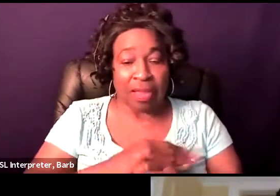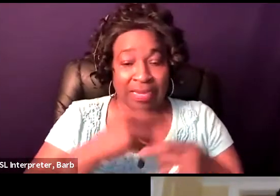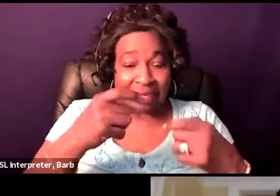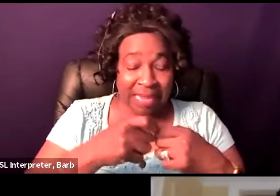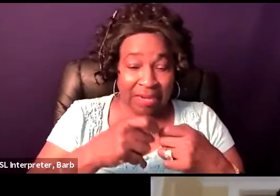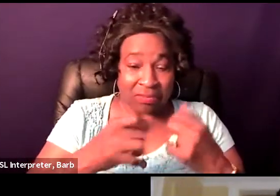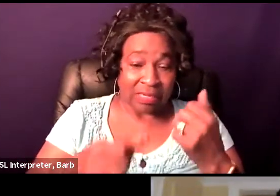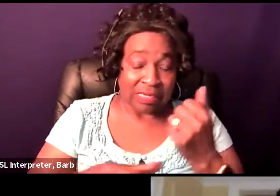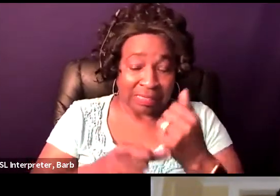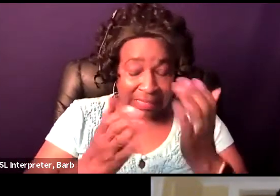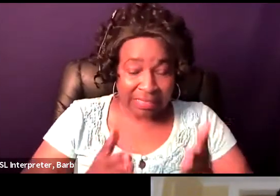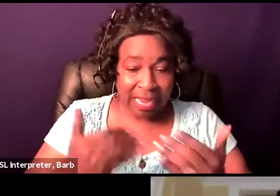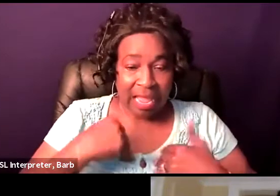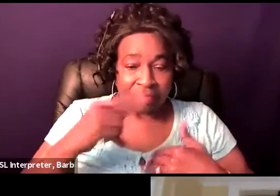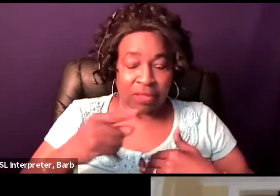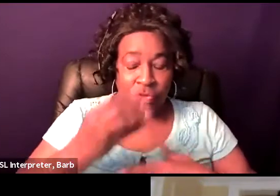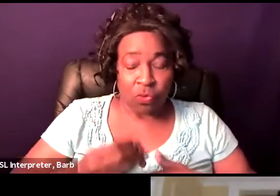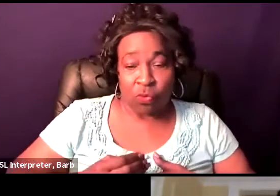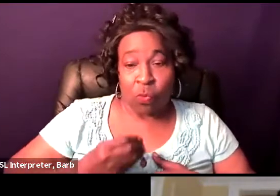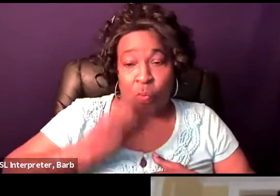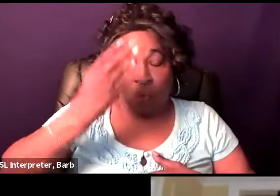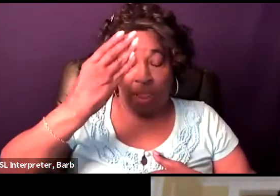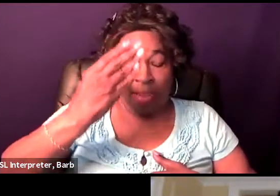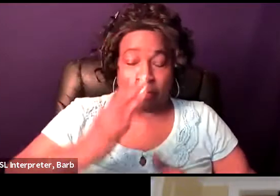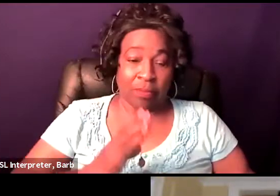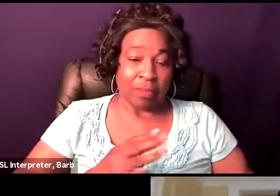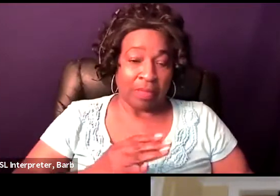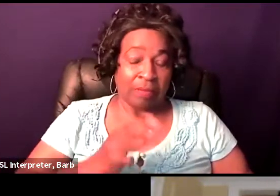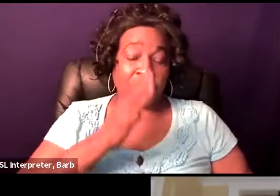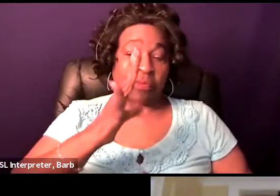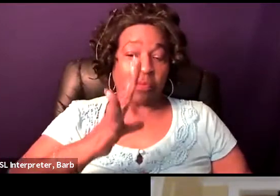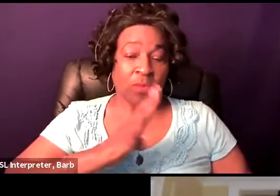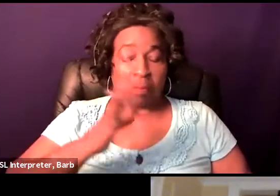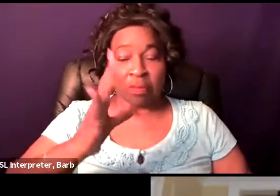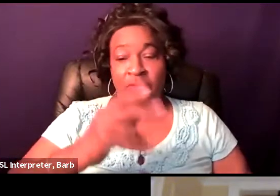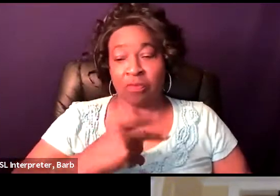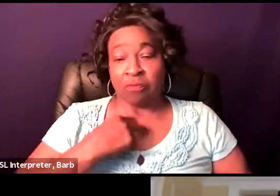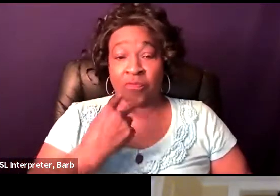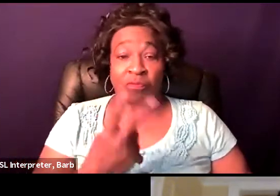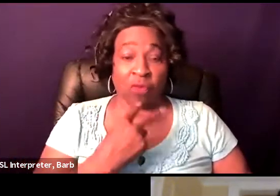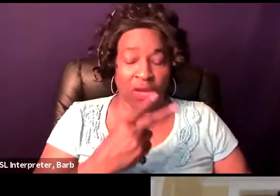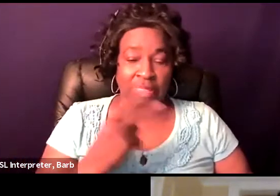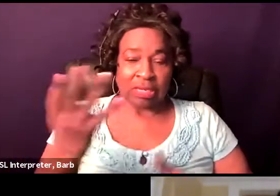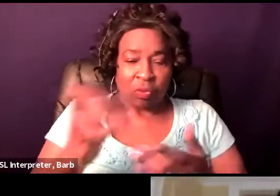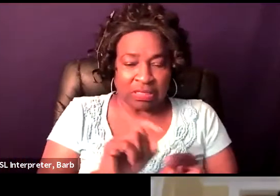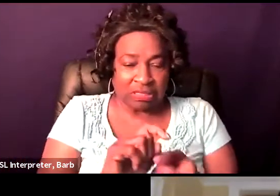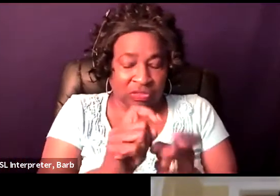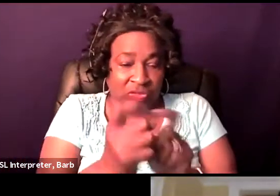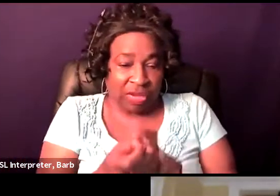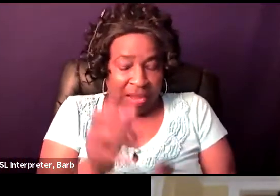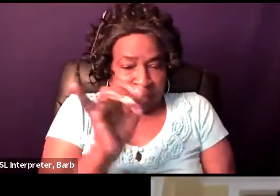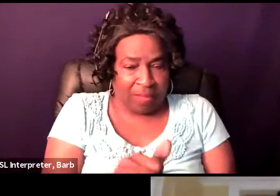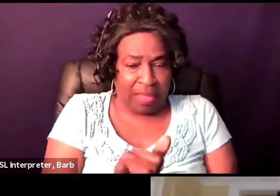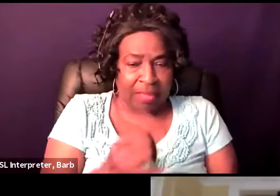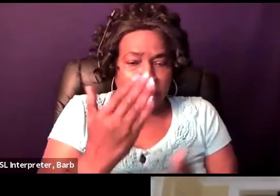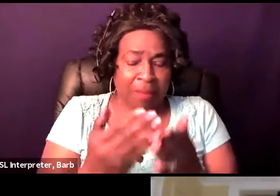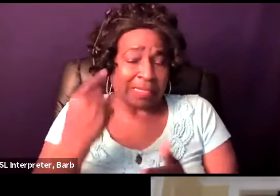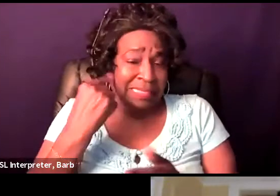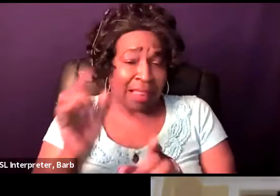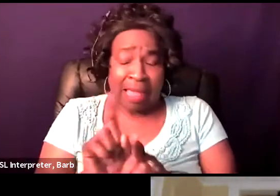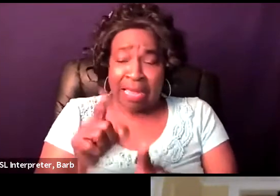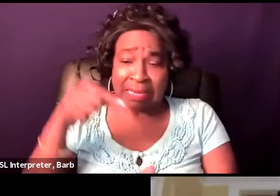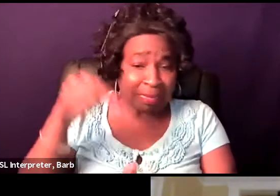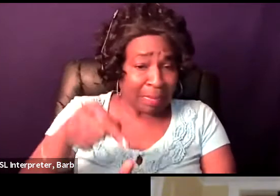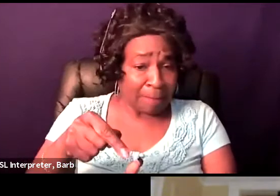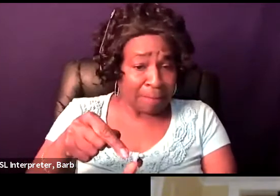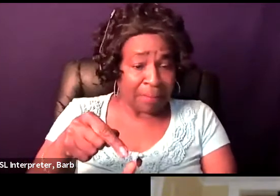white feminized voice. And he said he wants to kind of play around with that. He wants to change the status quo. Maybe it should sound like him.